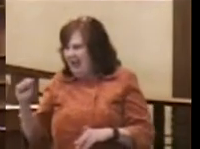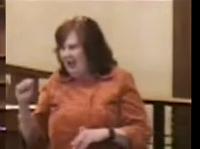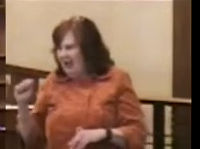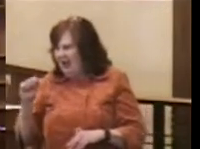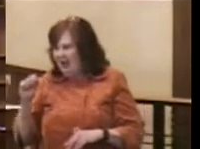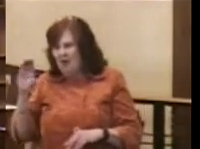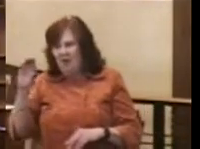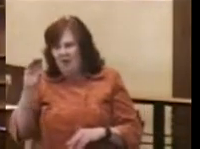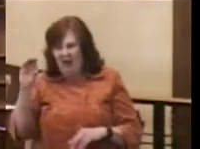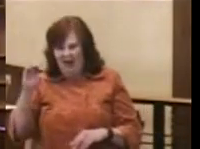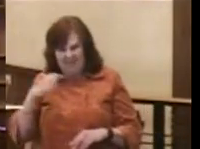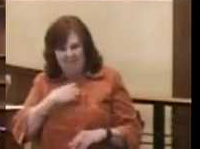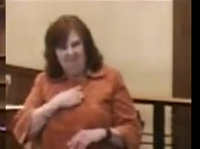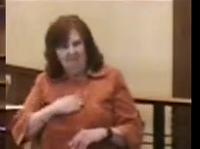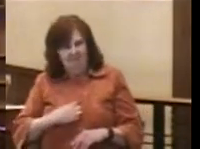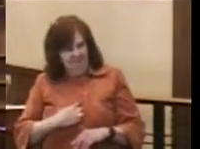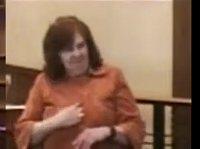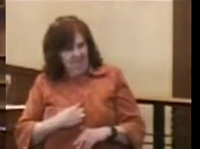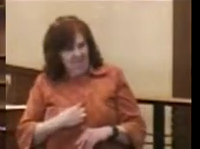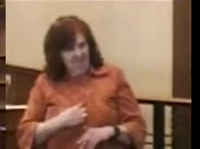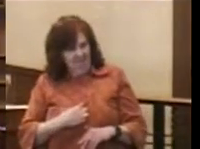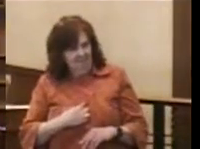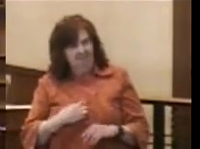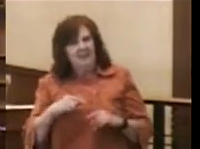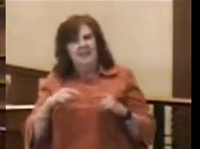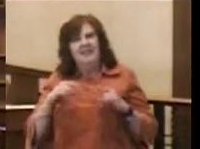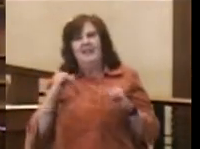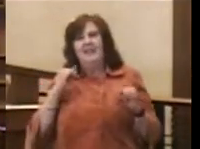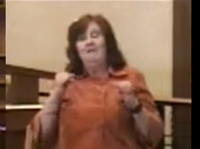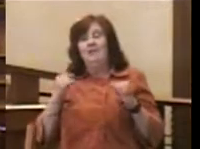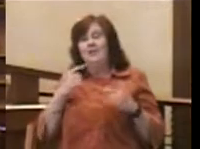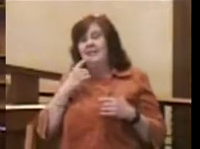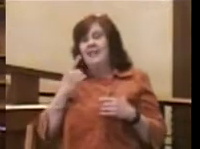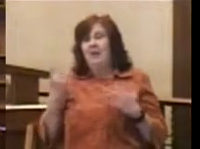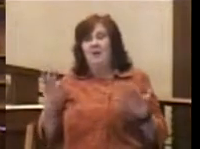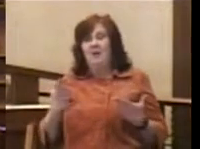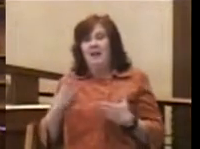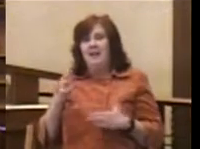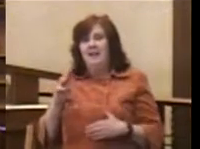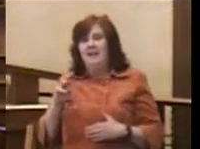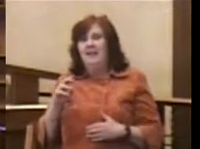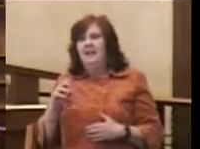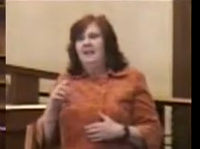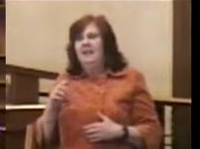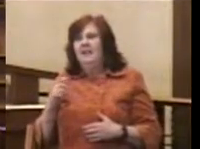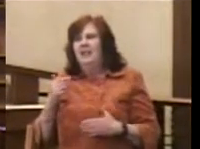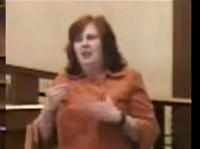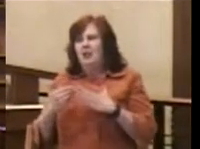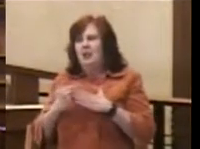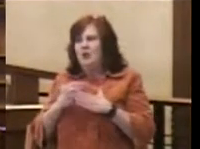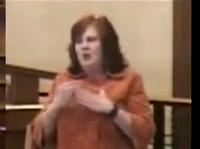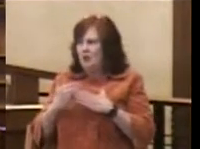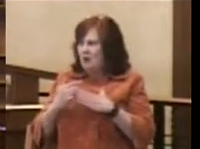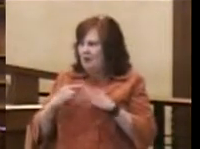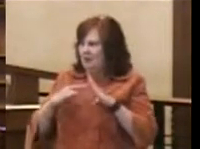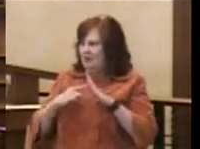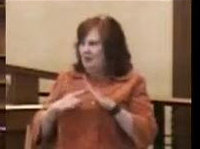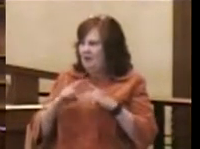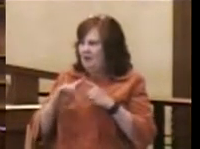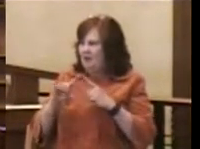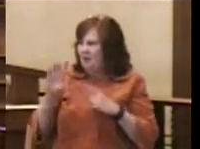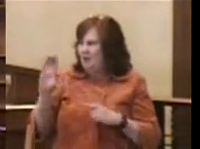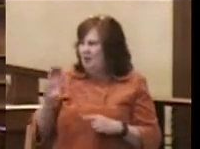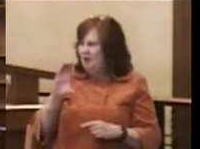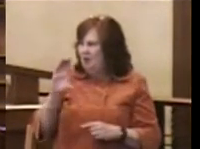things that the jewelry designer said in the interview was, "Madonna has brought a new dimension to the